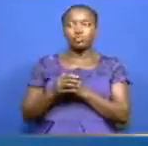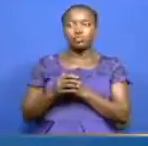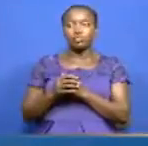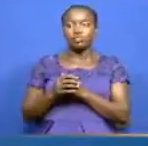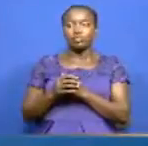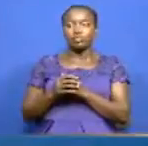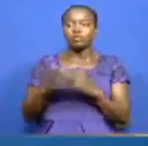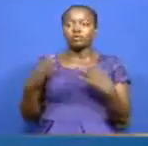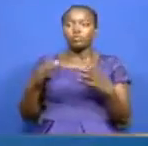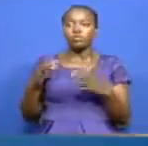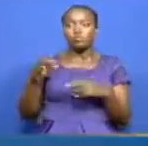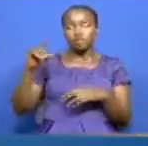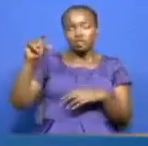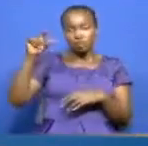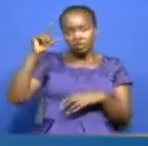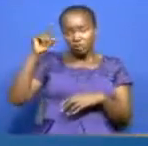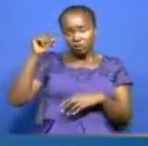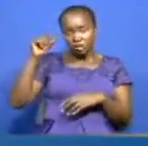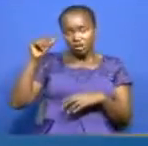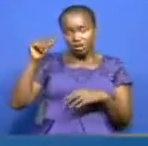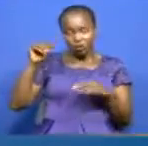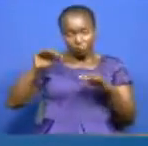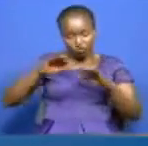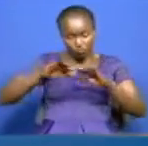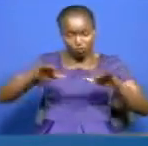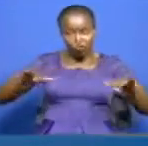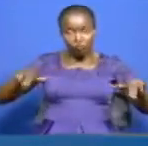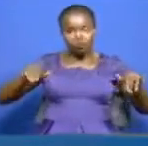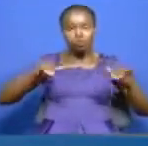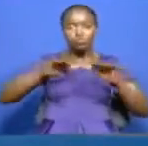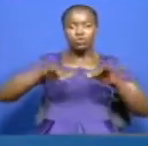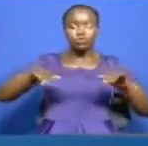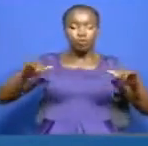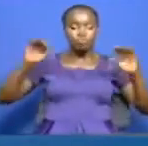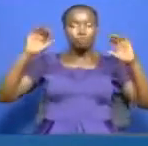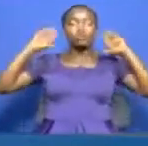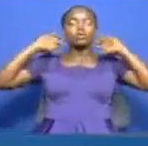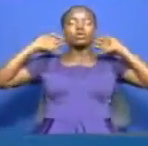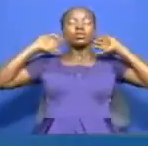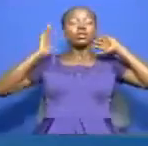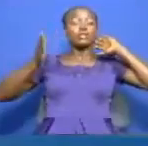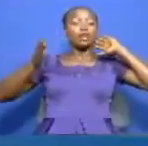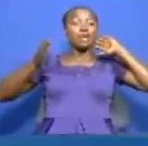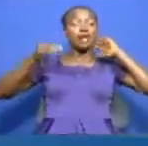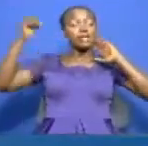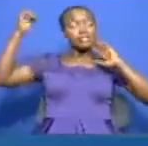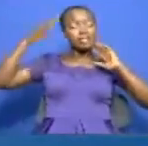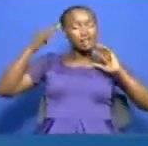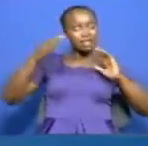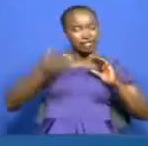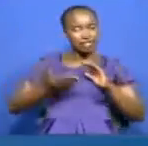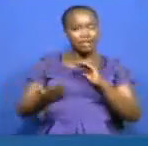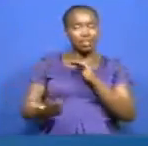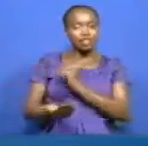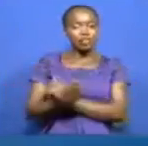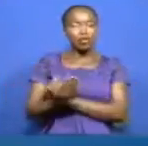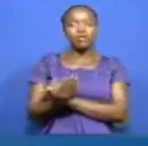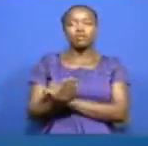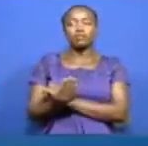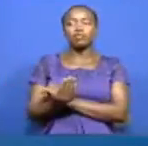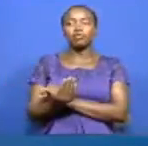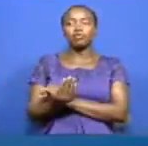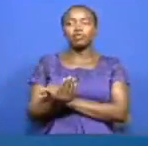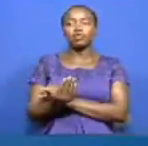of the coastal region, let us go to the beach tomorrow morning because sunny intervals will be dominant in the morning. For residents